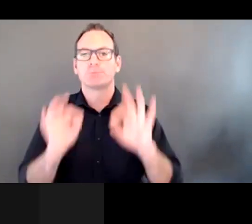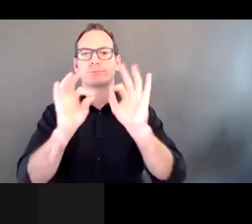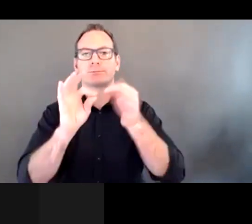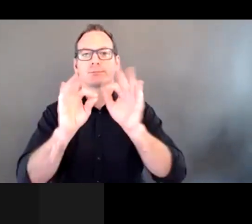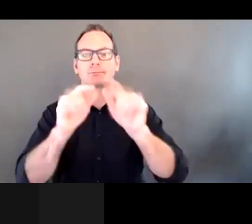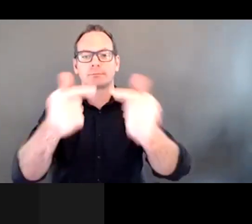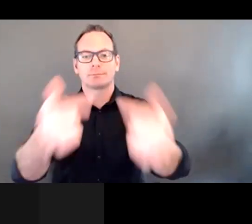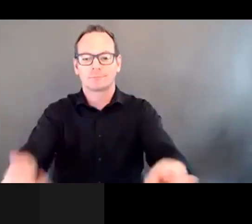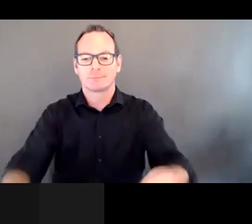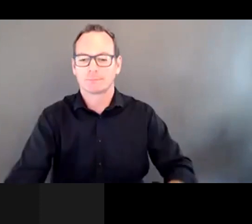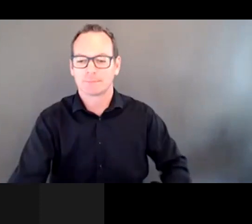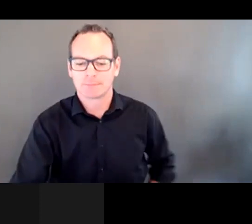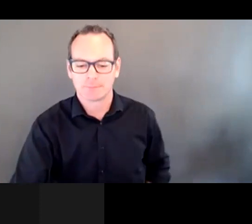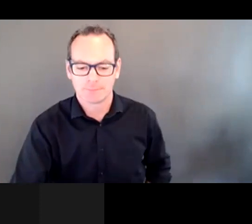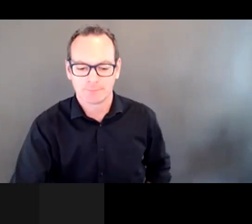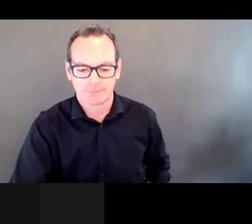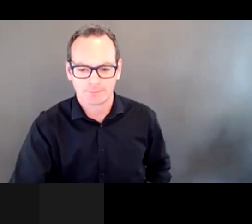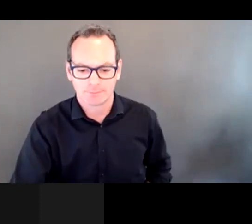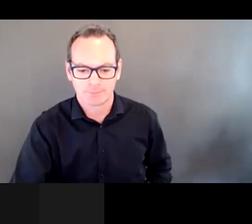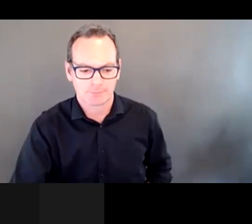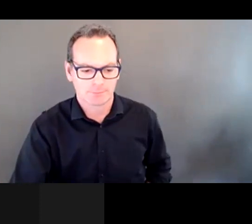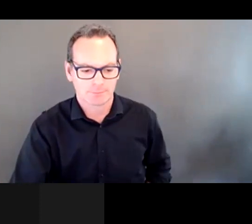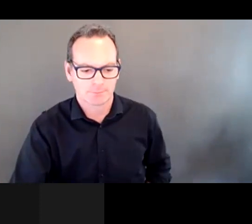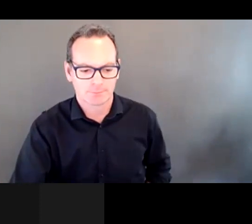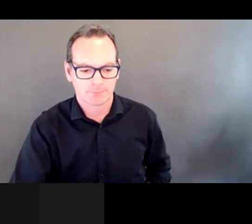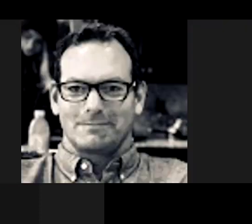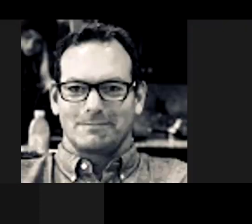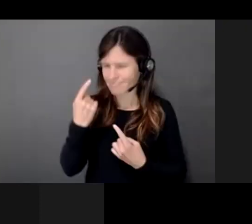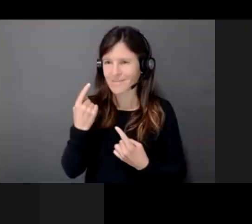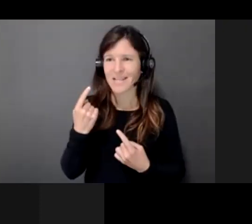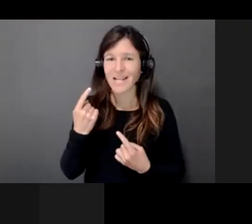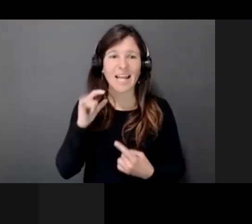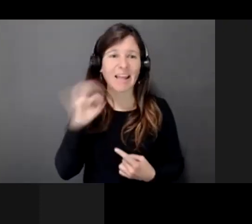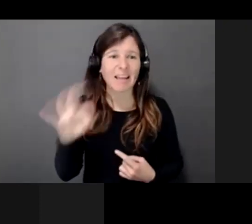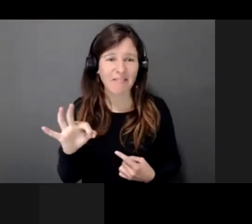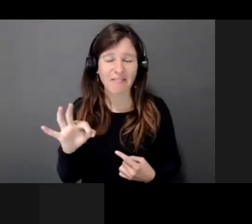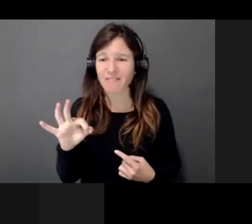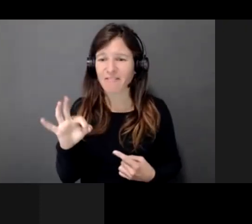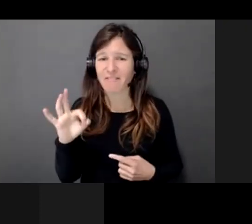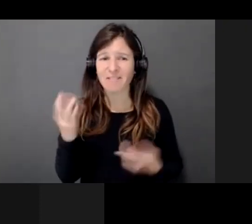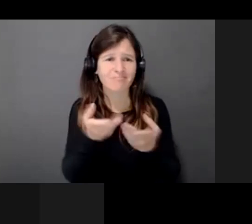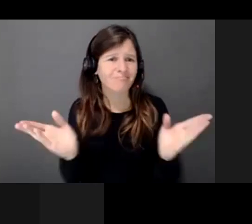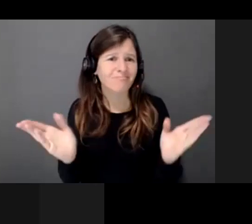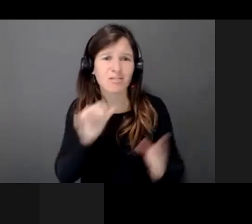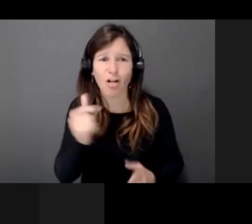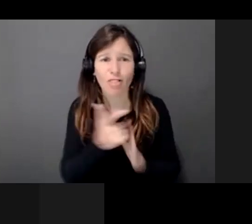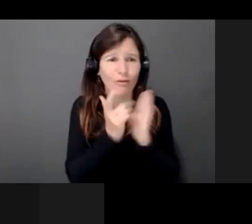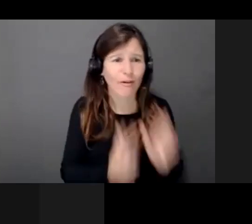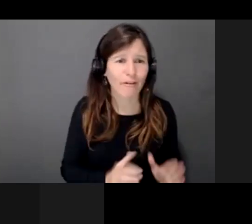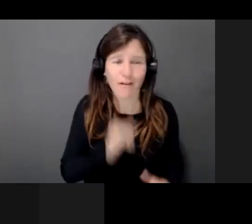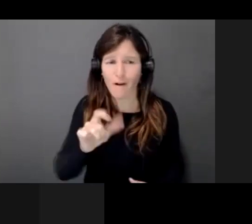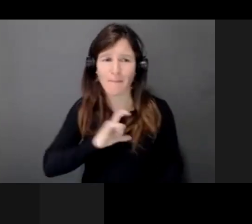Jason. I just kept thinking as you're presenting, I feel as though if you're not a lawyer or a police officer, that you're